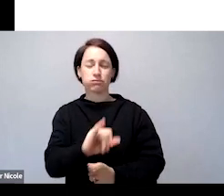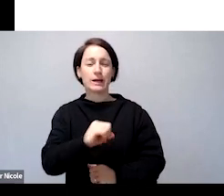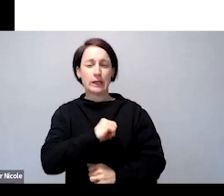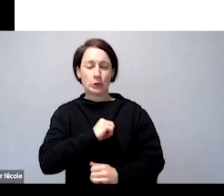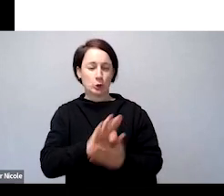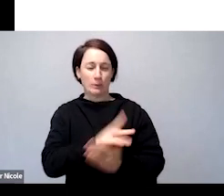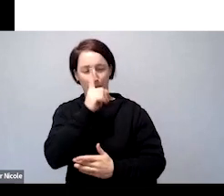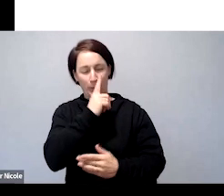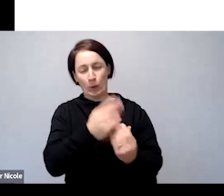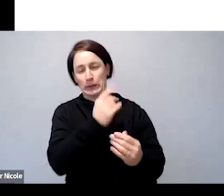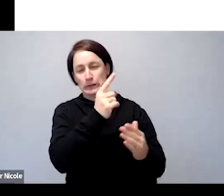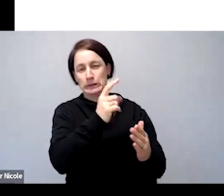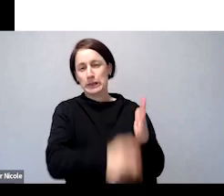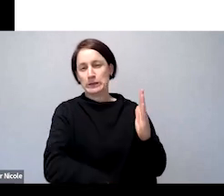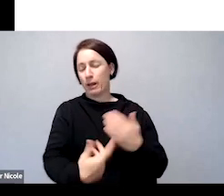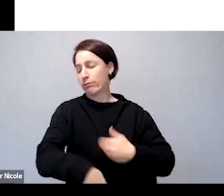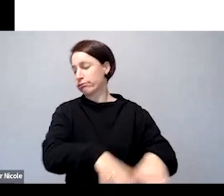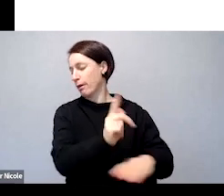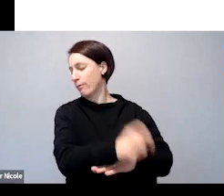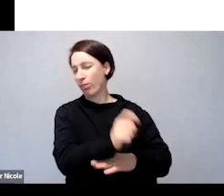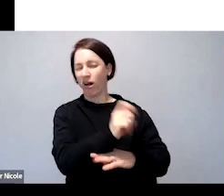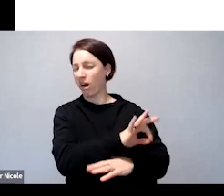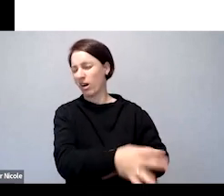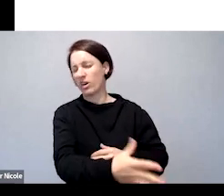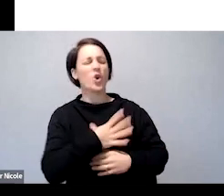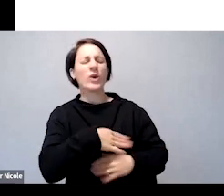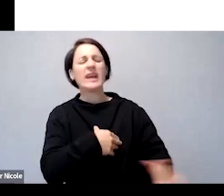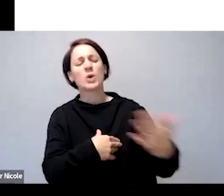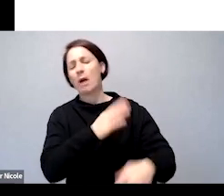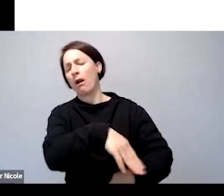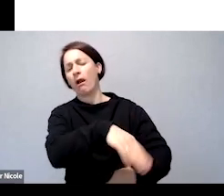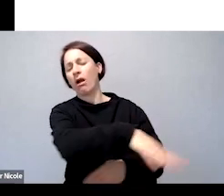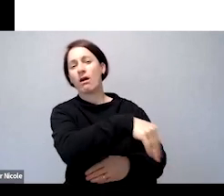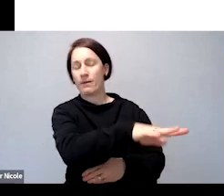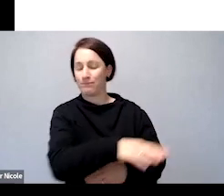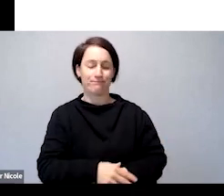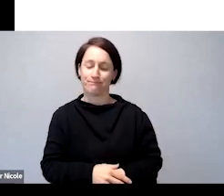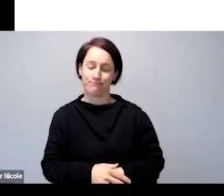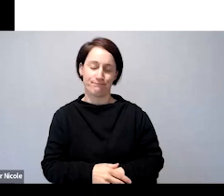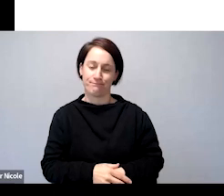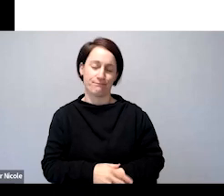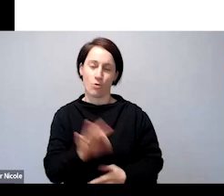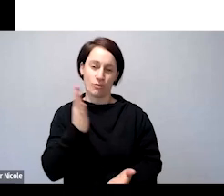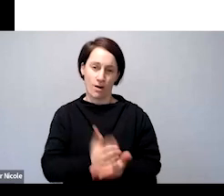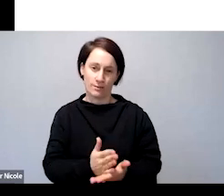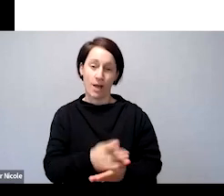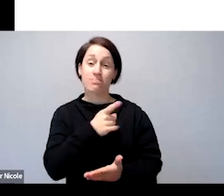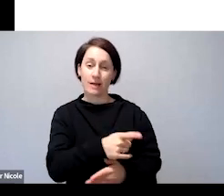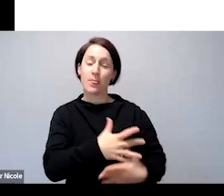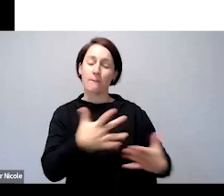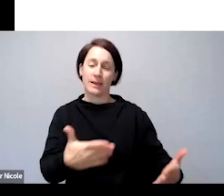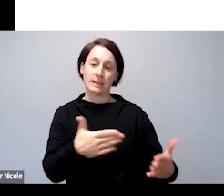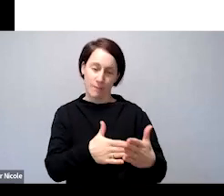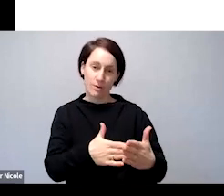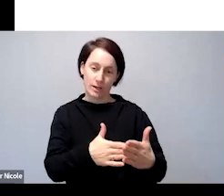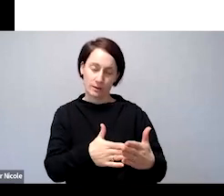disability and make them feel like they don't belong in the conversation. As I mentioned at the beginning, that itself is the biggest barrier